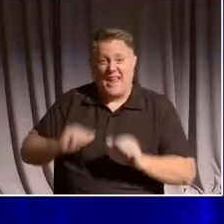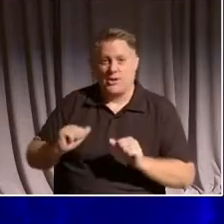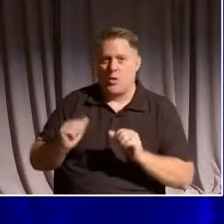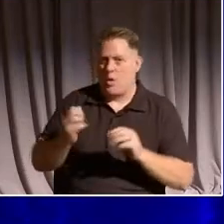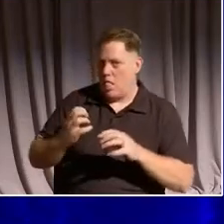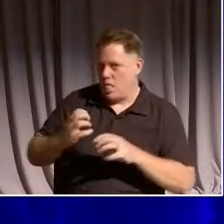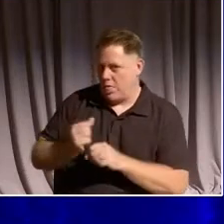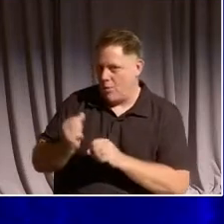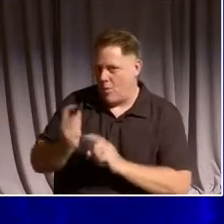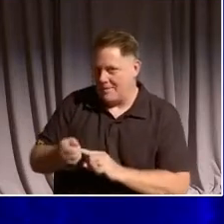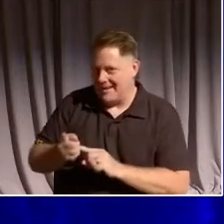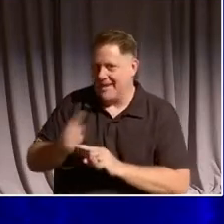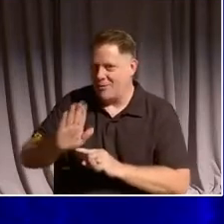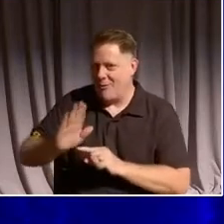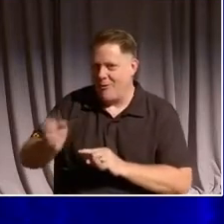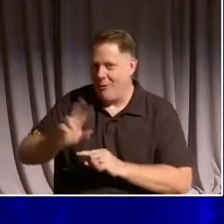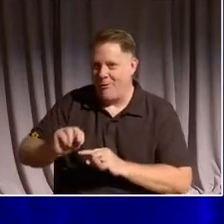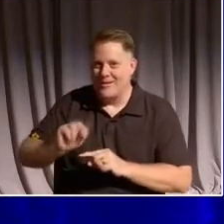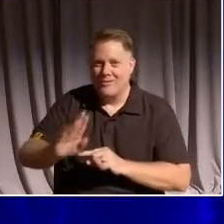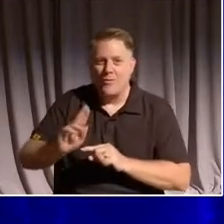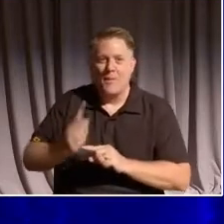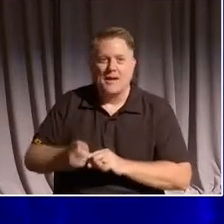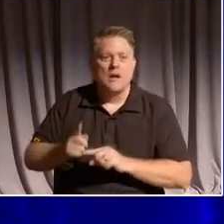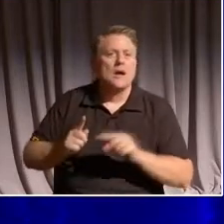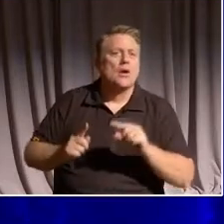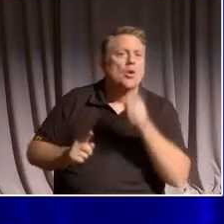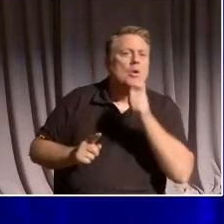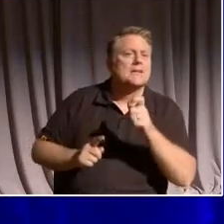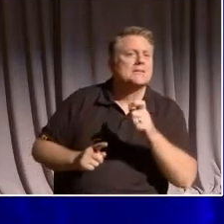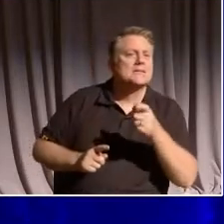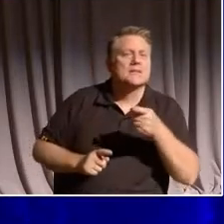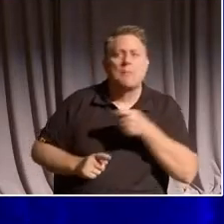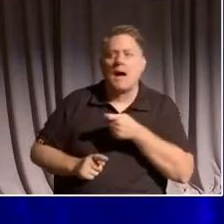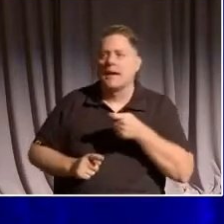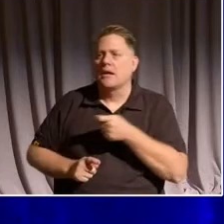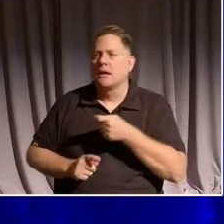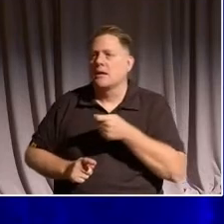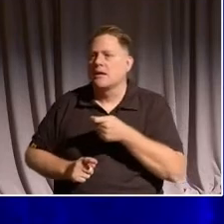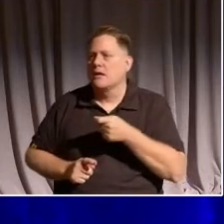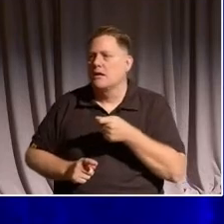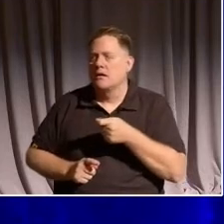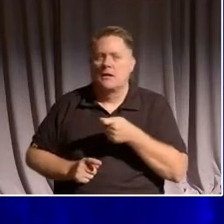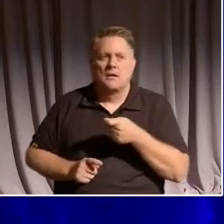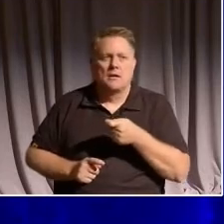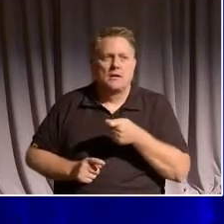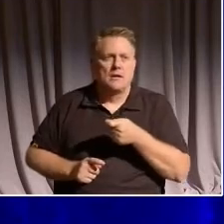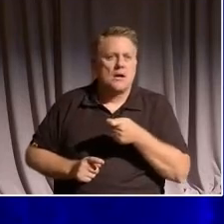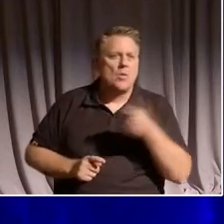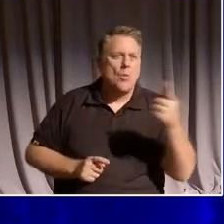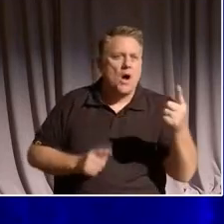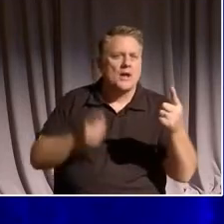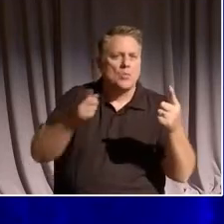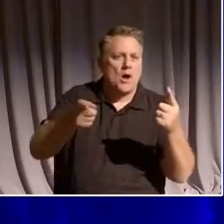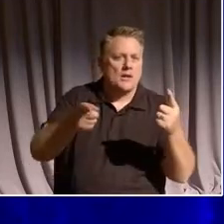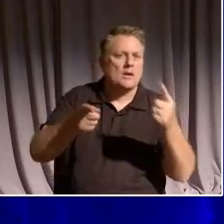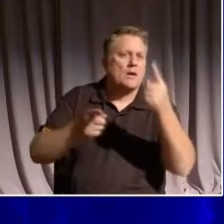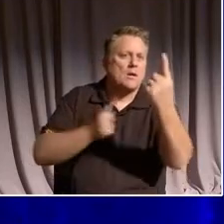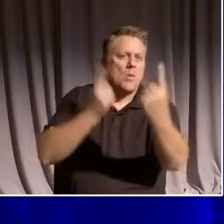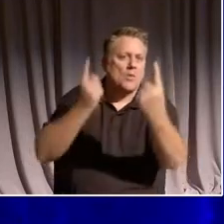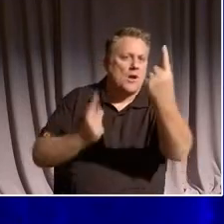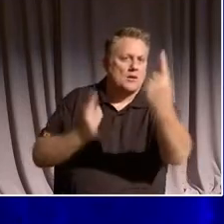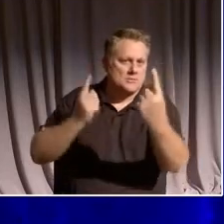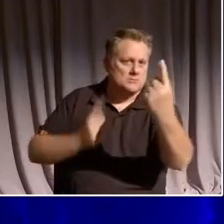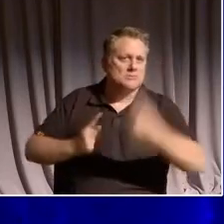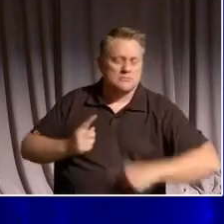in about a minute. So I want to turn to the person who has the mic next. I think we have one here and then one over there.